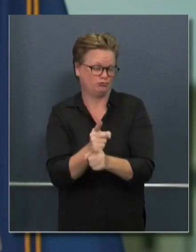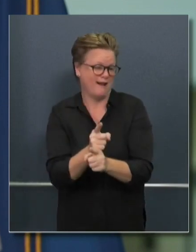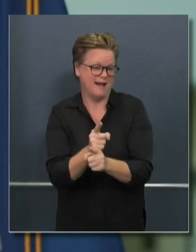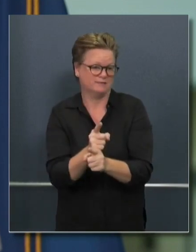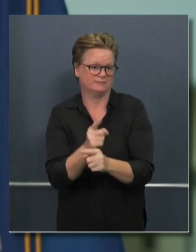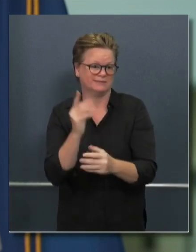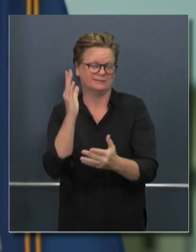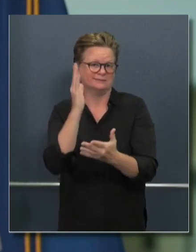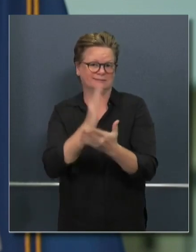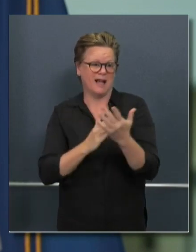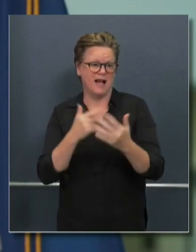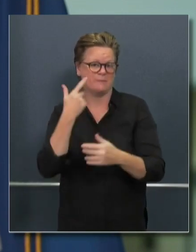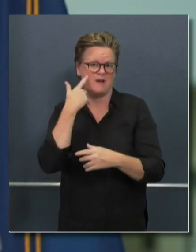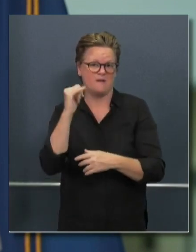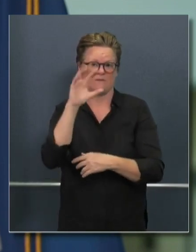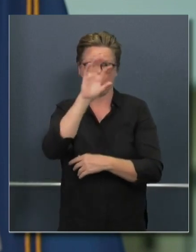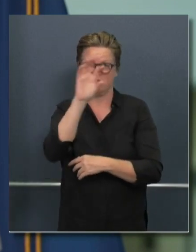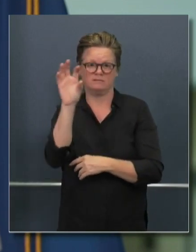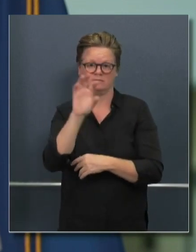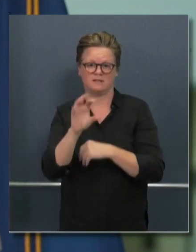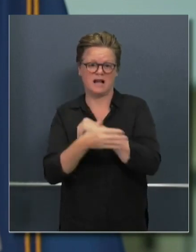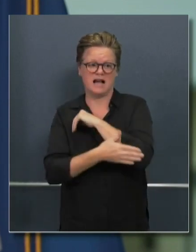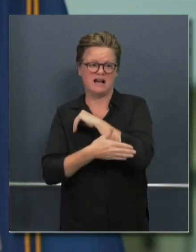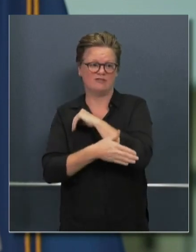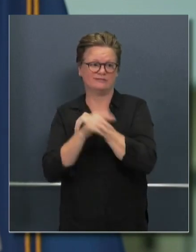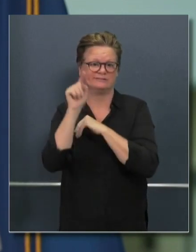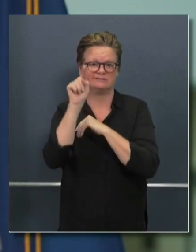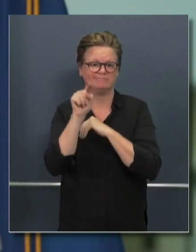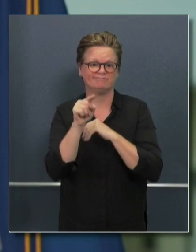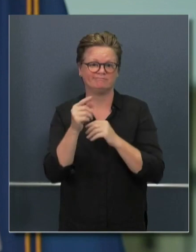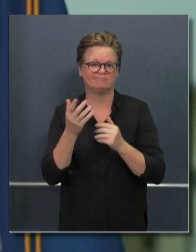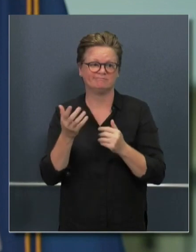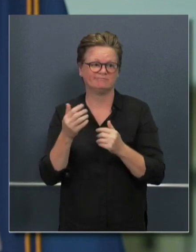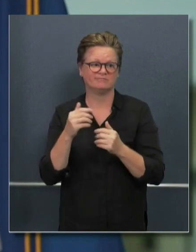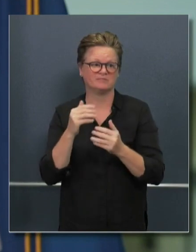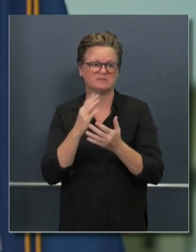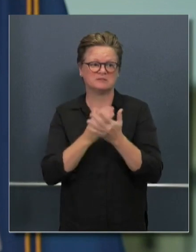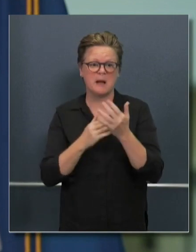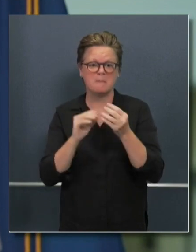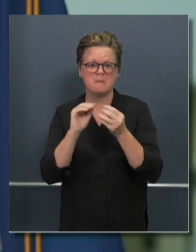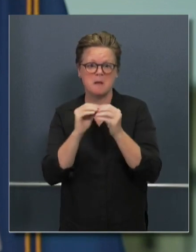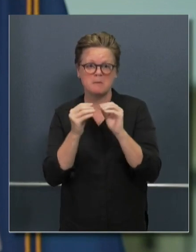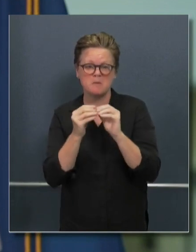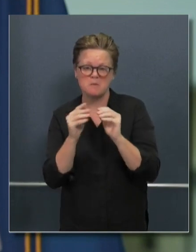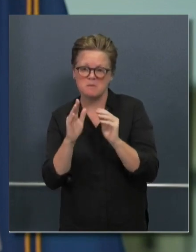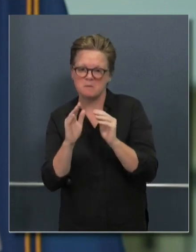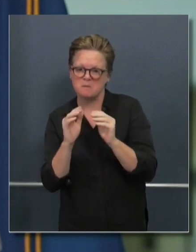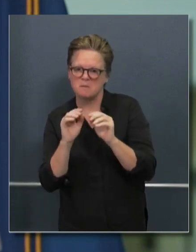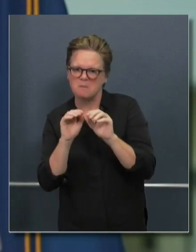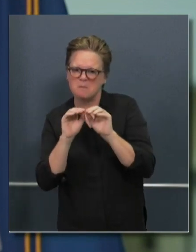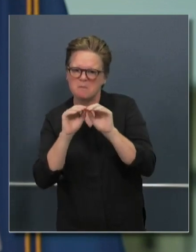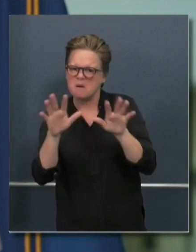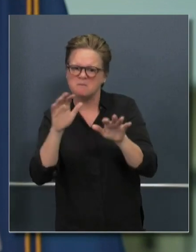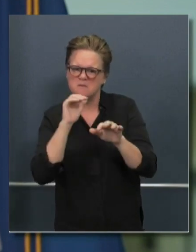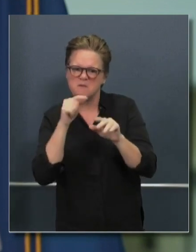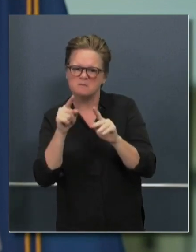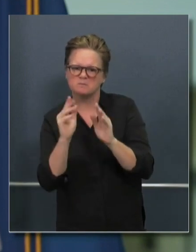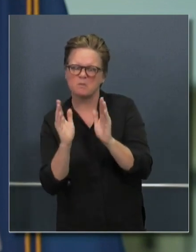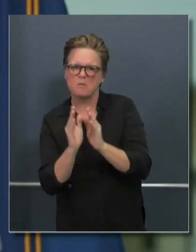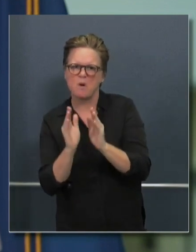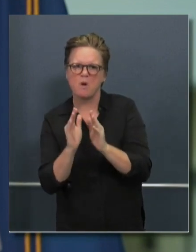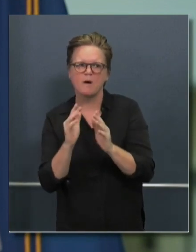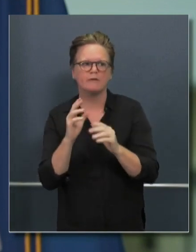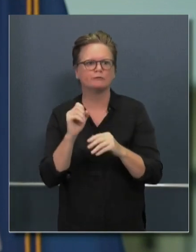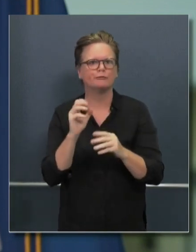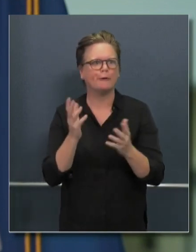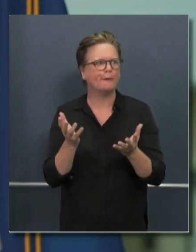have determined, based upon the lack of spread, lack of total number of positives, the availability of resources to address the spread